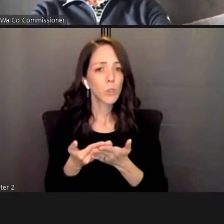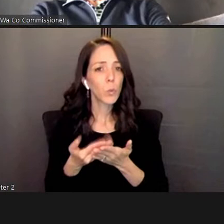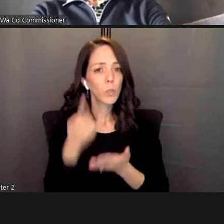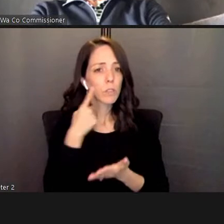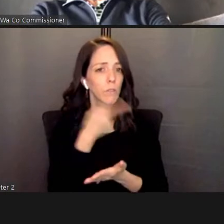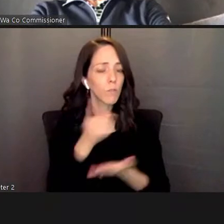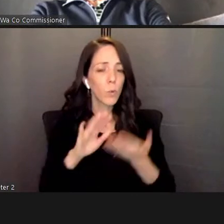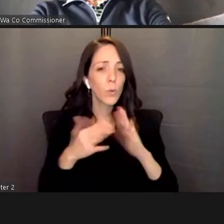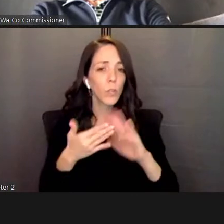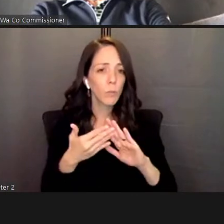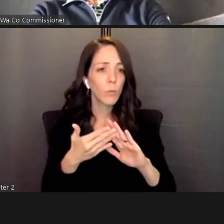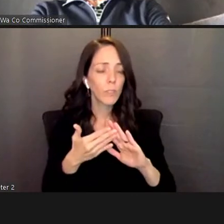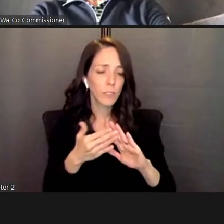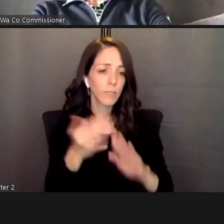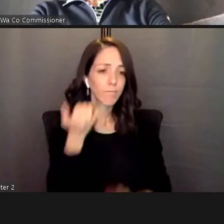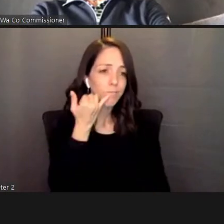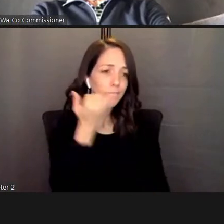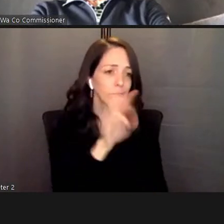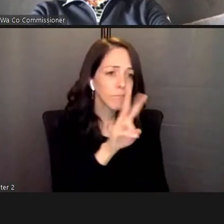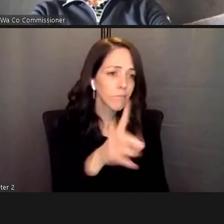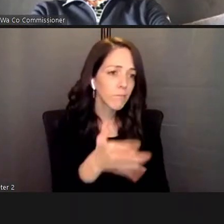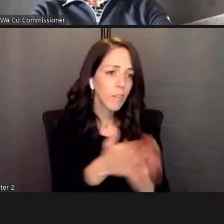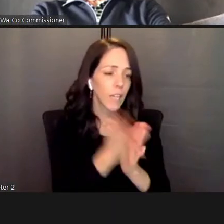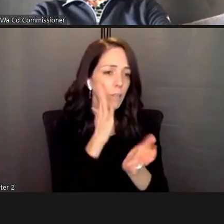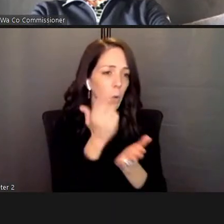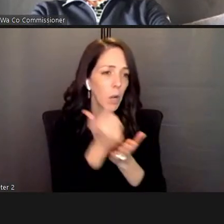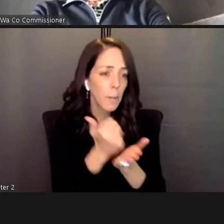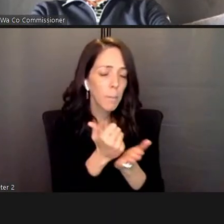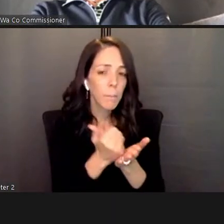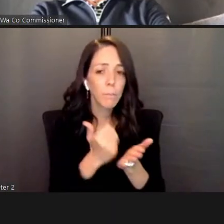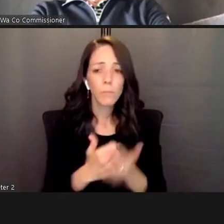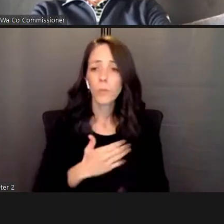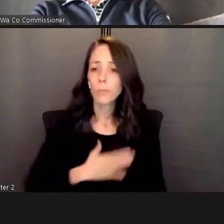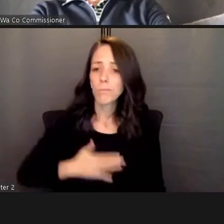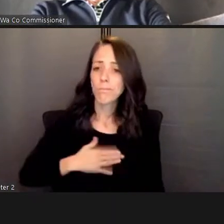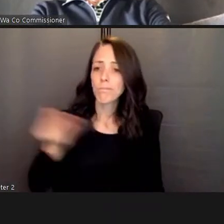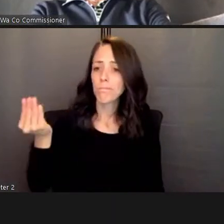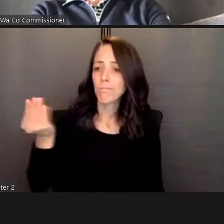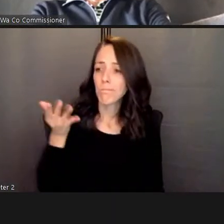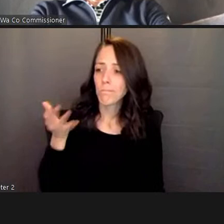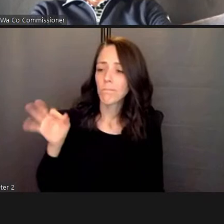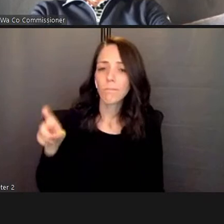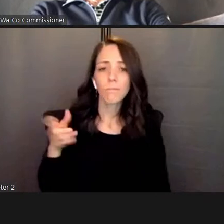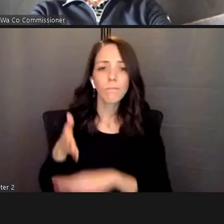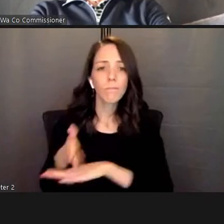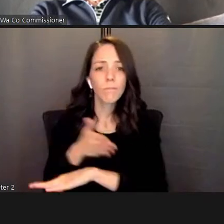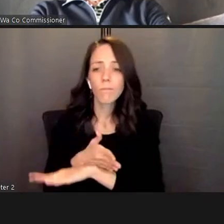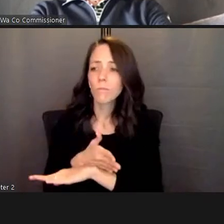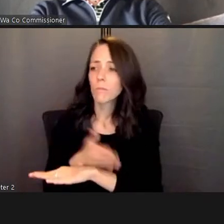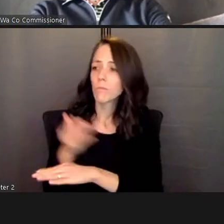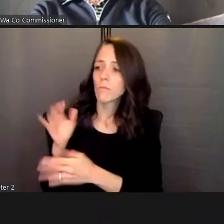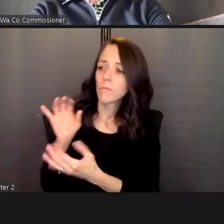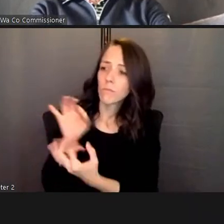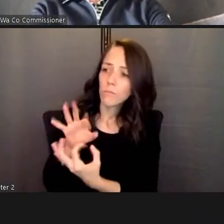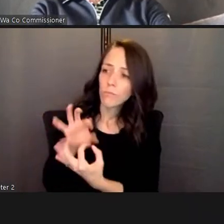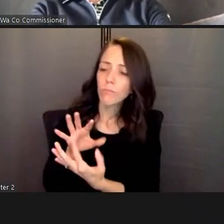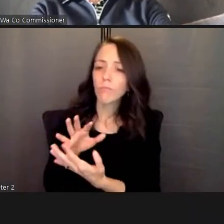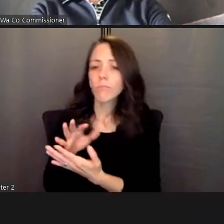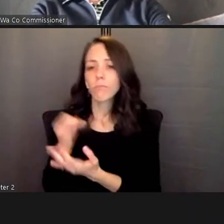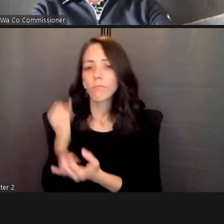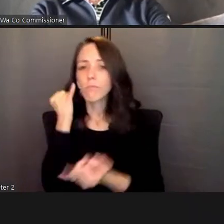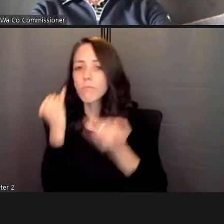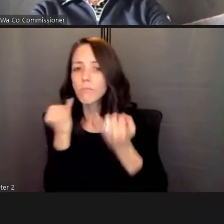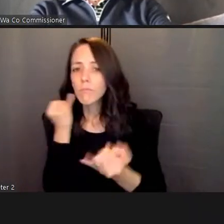out to for help. So please let us know what we can do and send us any the barriers that